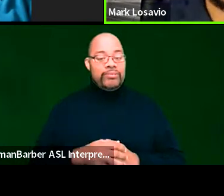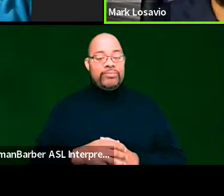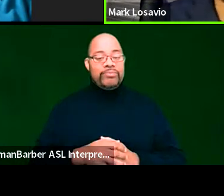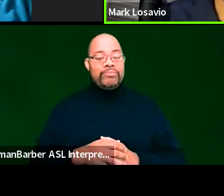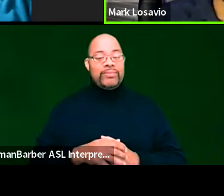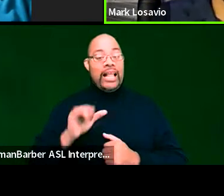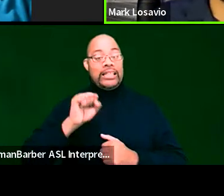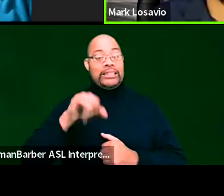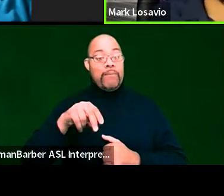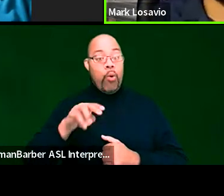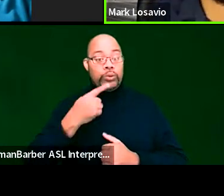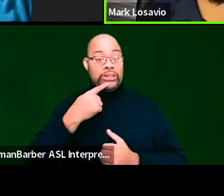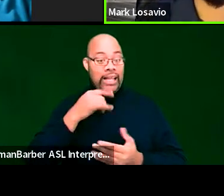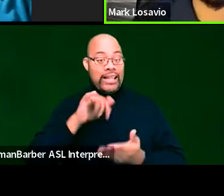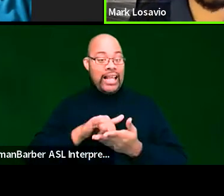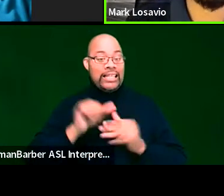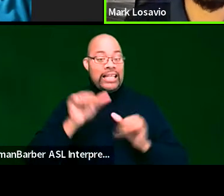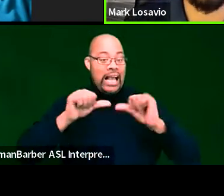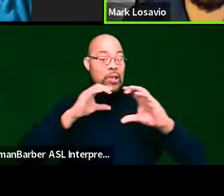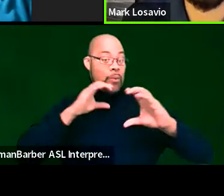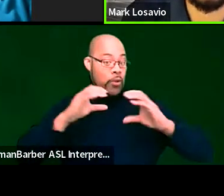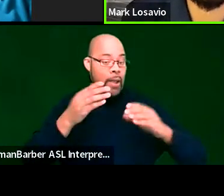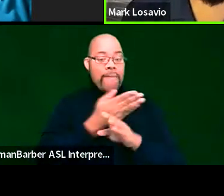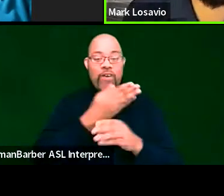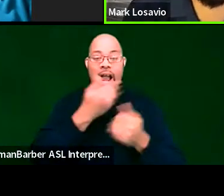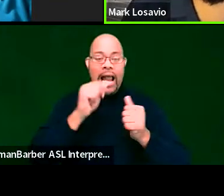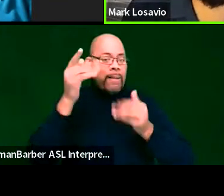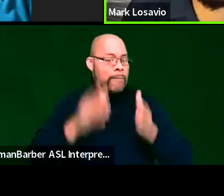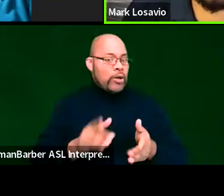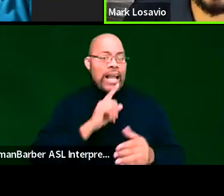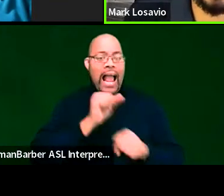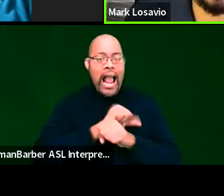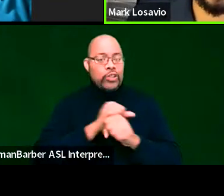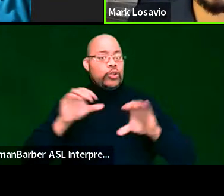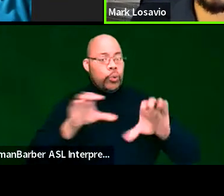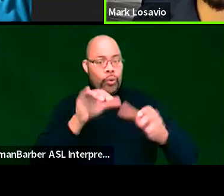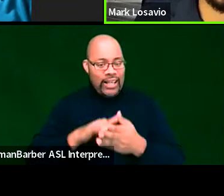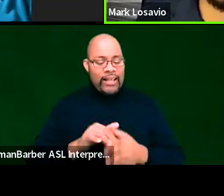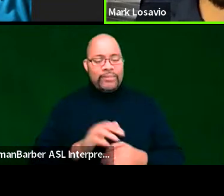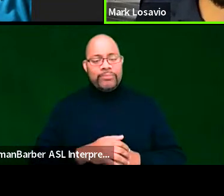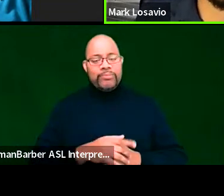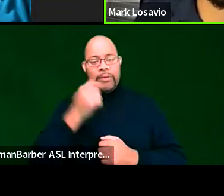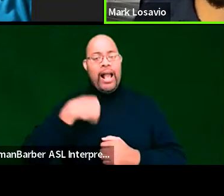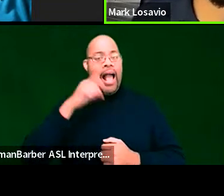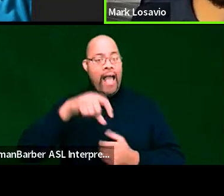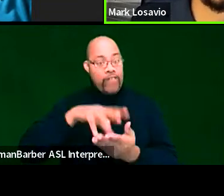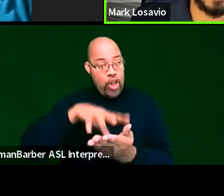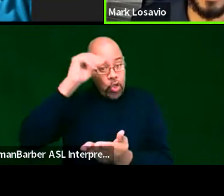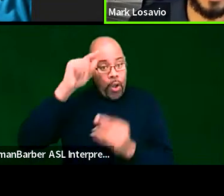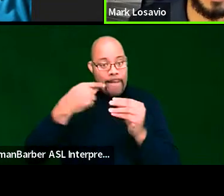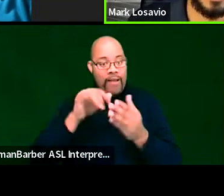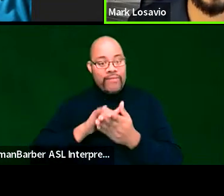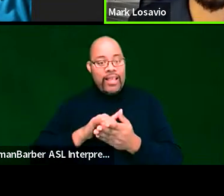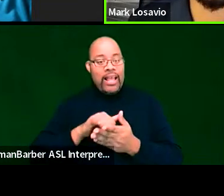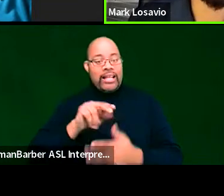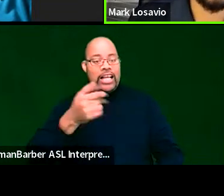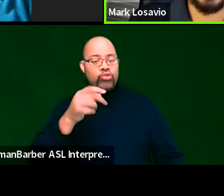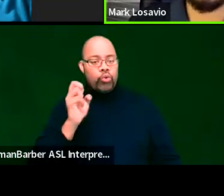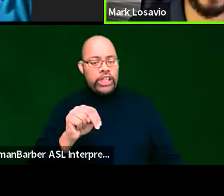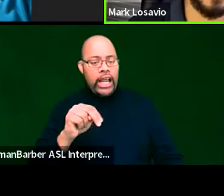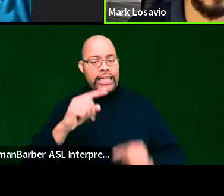like Symone said, this was kind of science communication before anybody was actually communicating science, because I had to learn about like the nitrogen